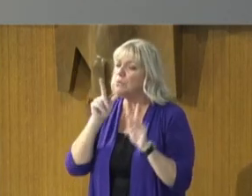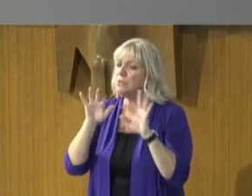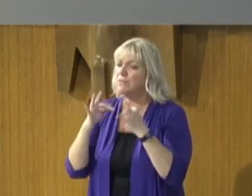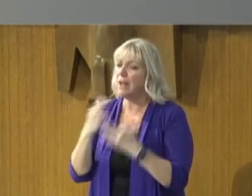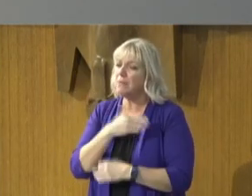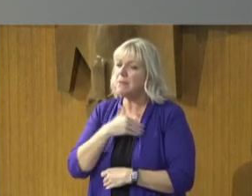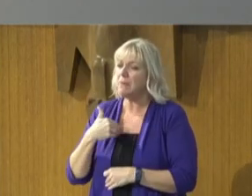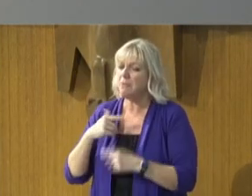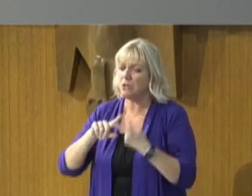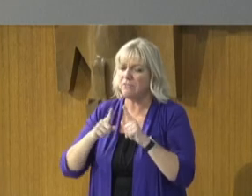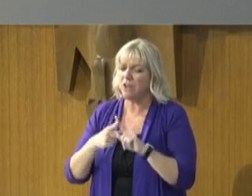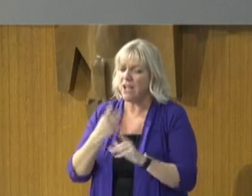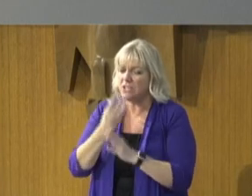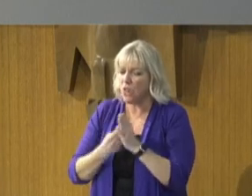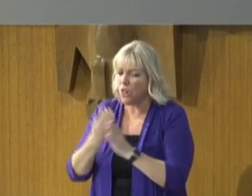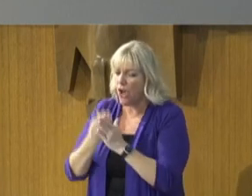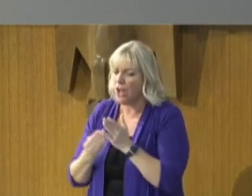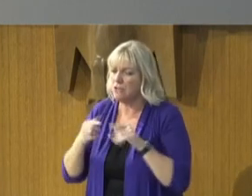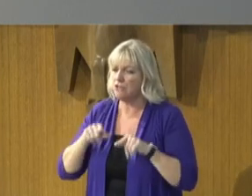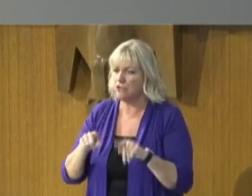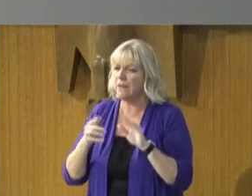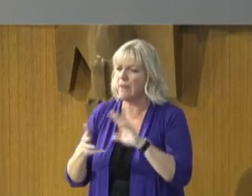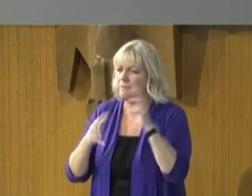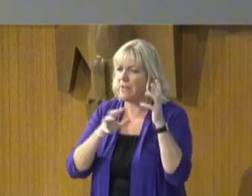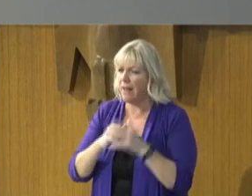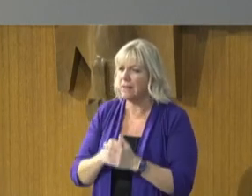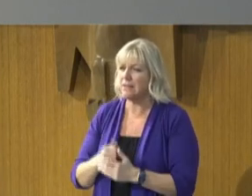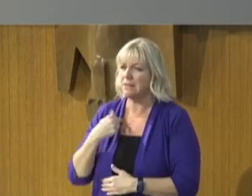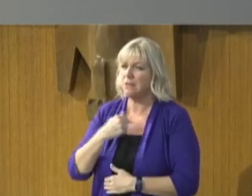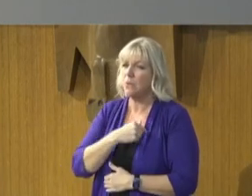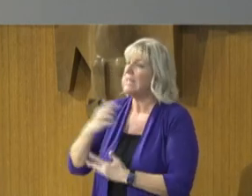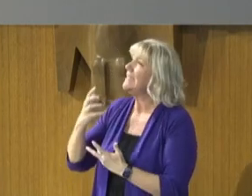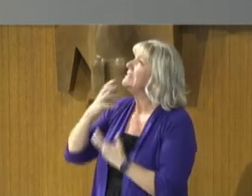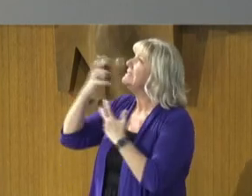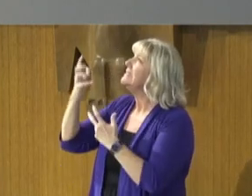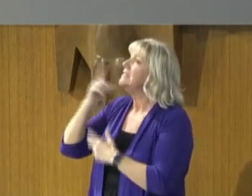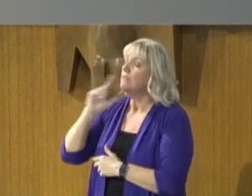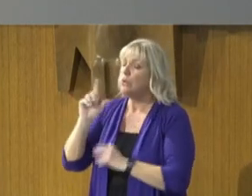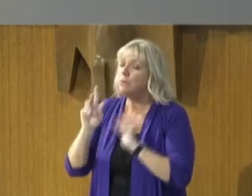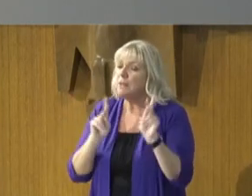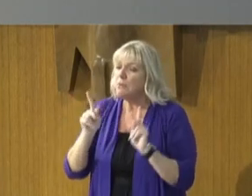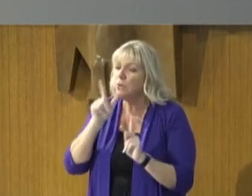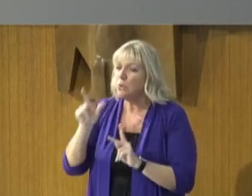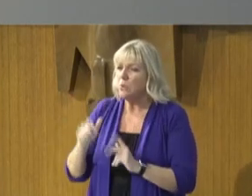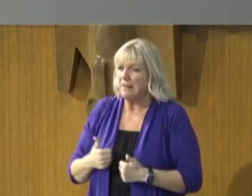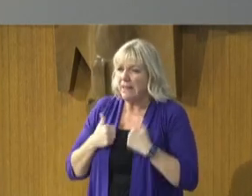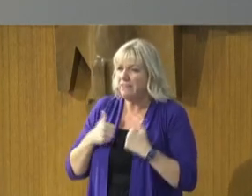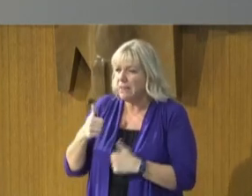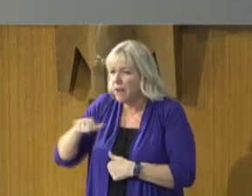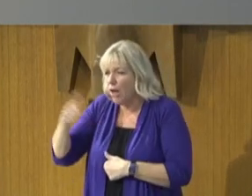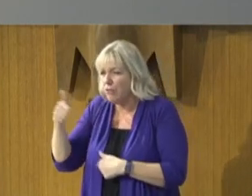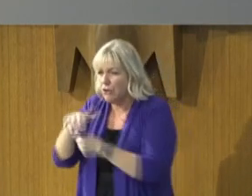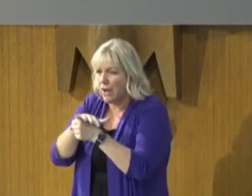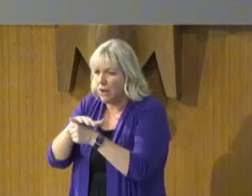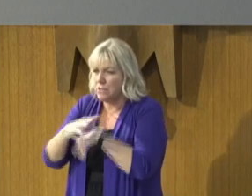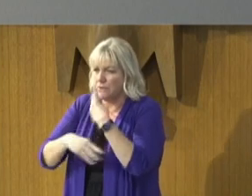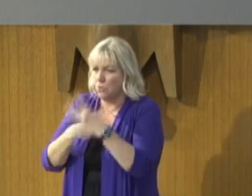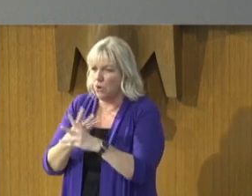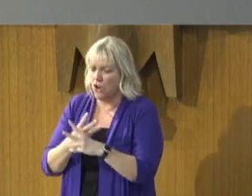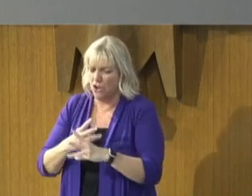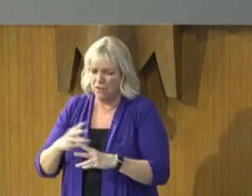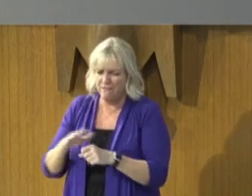and friends in this ongoing violence. We cry out with those who live in other parts of the world and are filled with anger